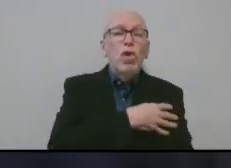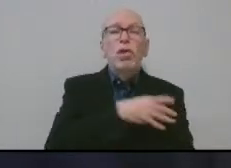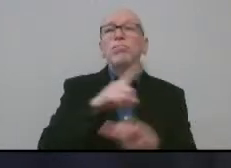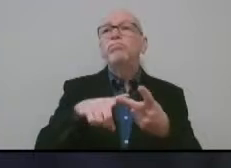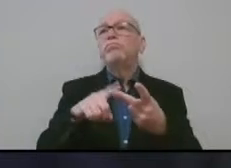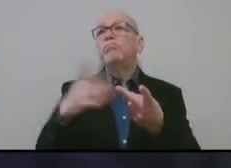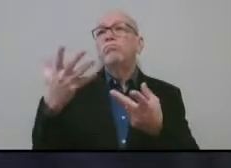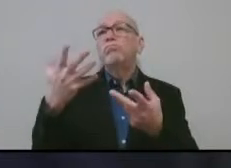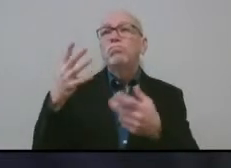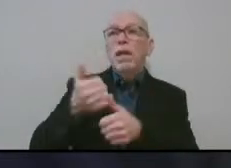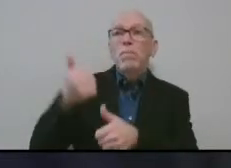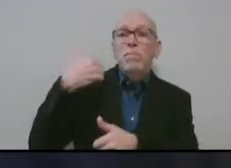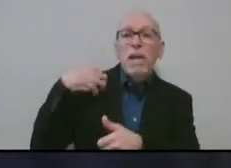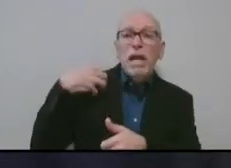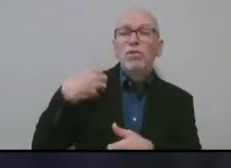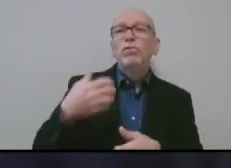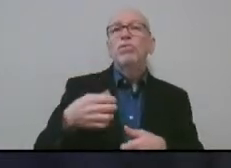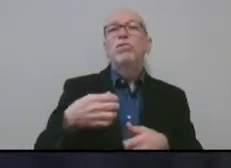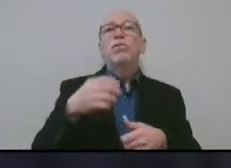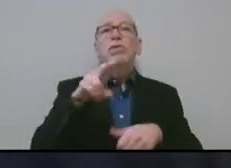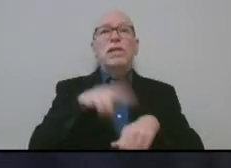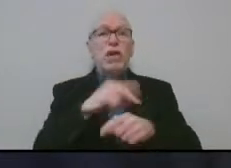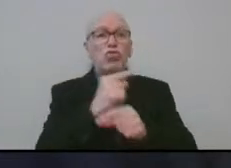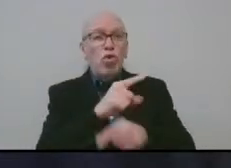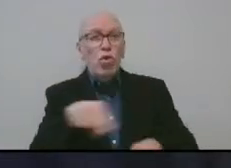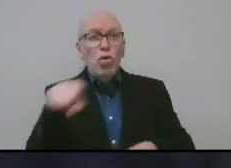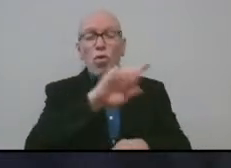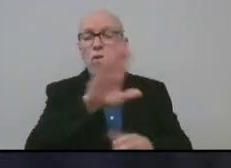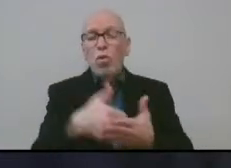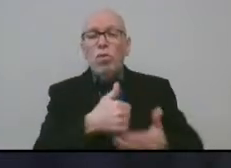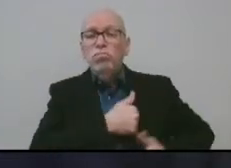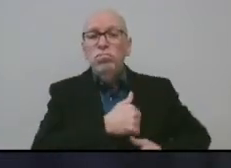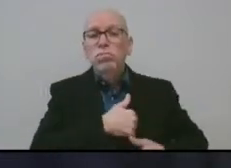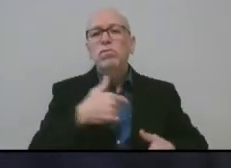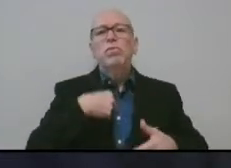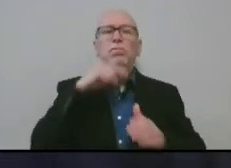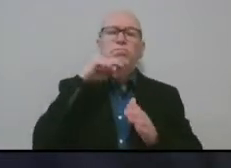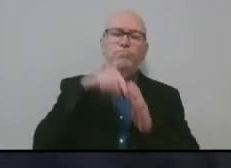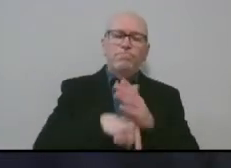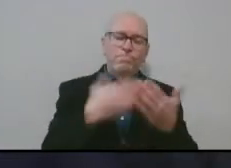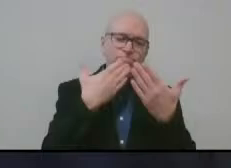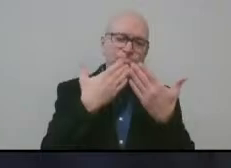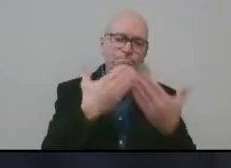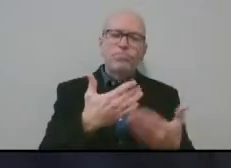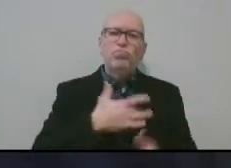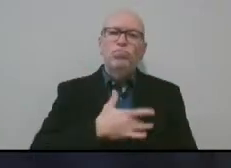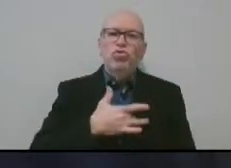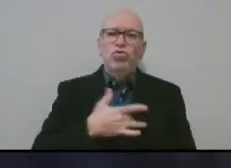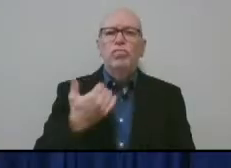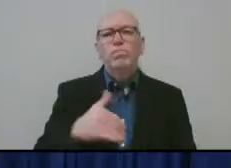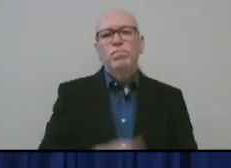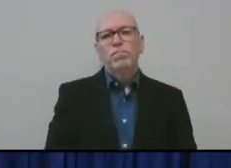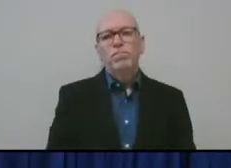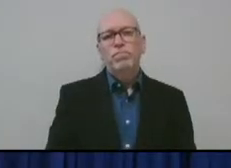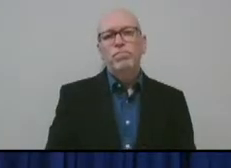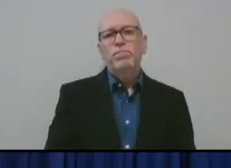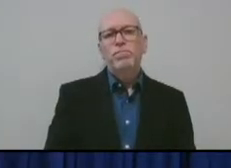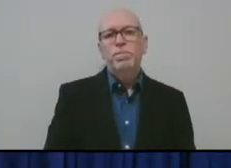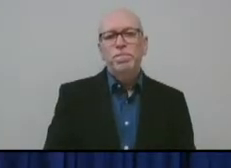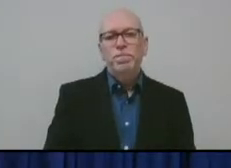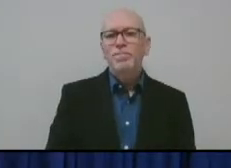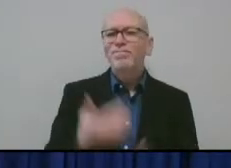men and women of the National Guard, we owe you a debt of gratitude and our sincere thanks and appreciation. Thank you, Dr.